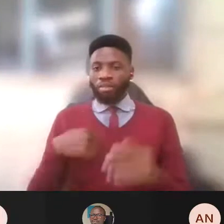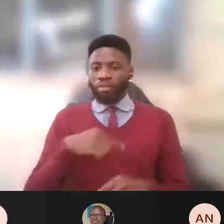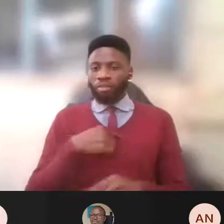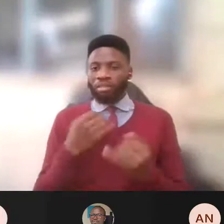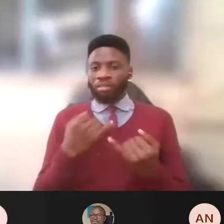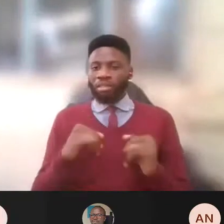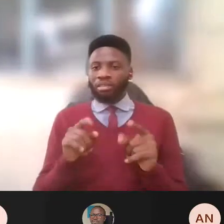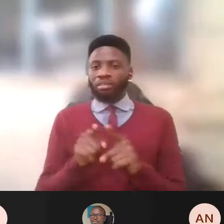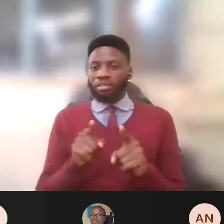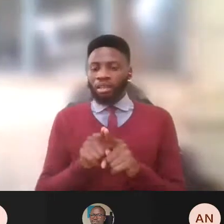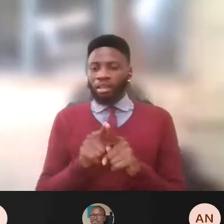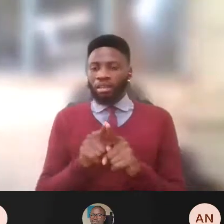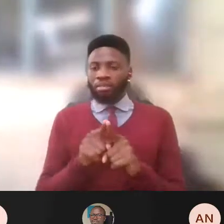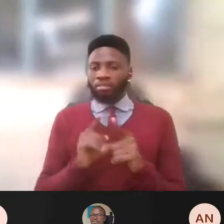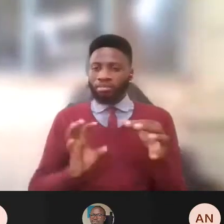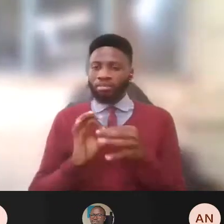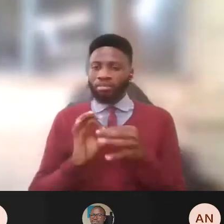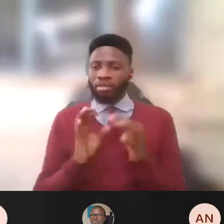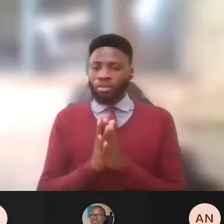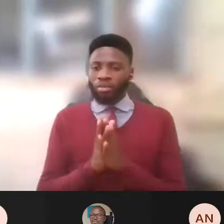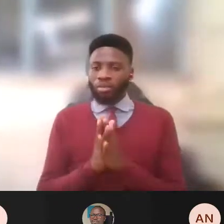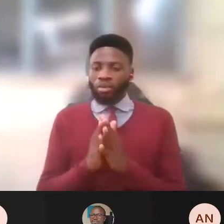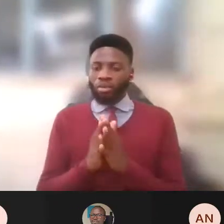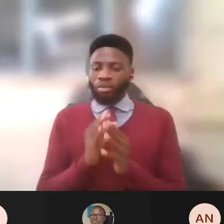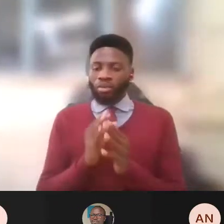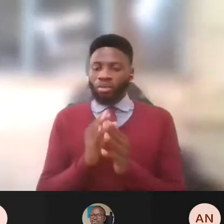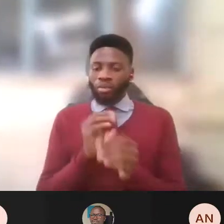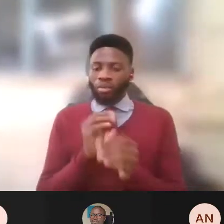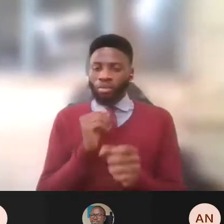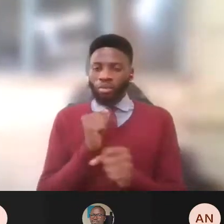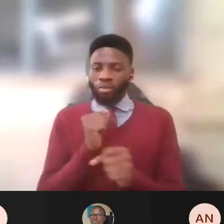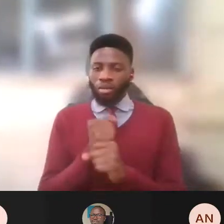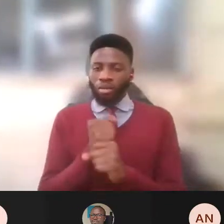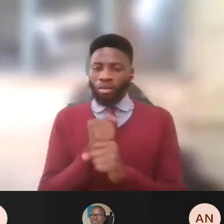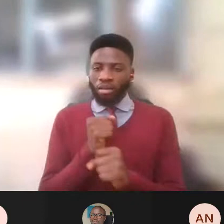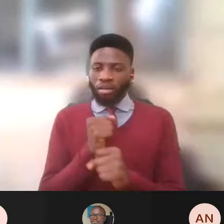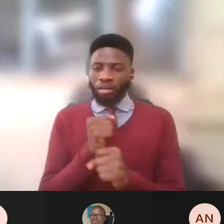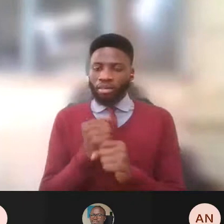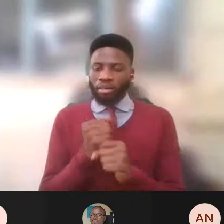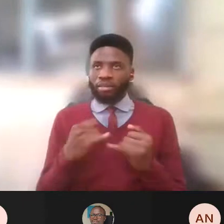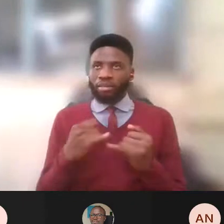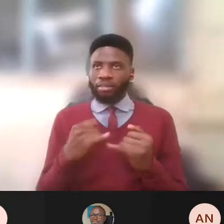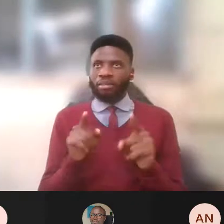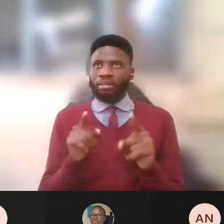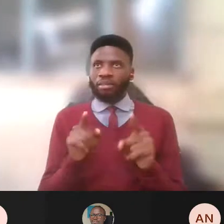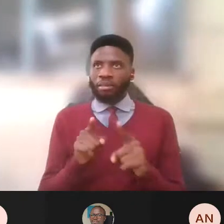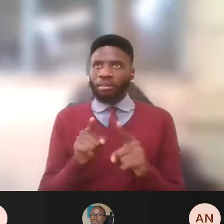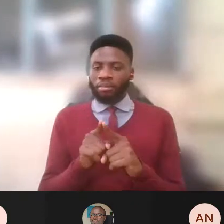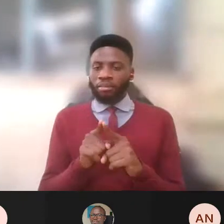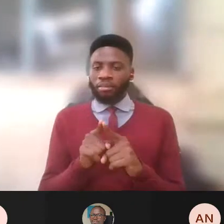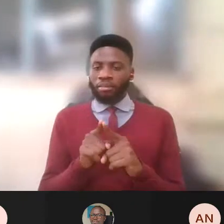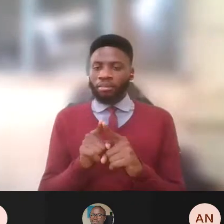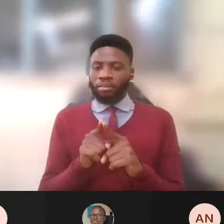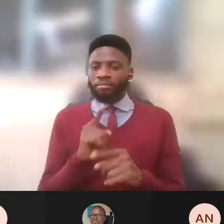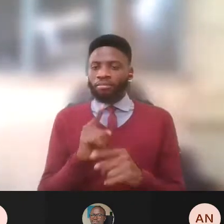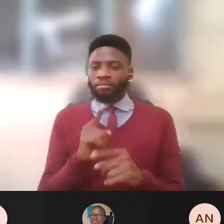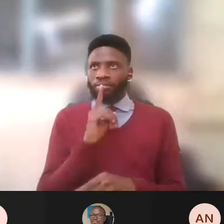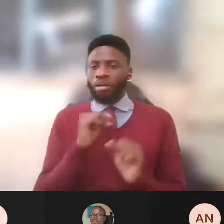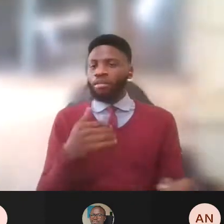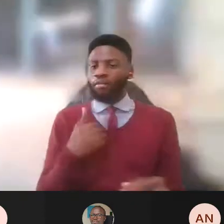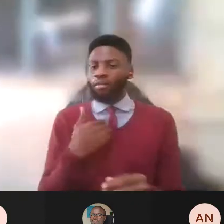sign in with your email and you can start learning. The second one is called the Global Skills Initiative. So this one has a strong focus